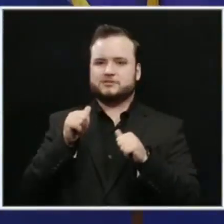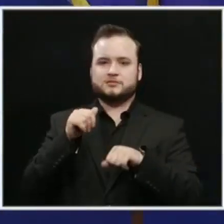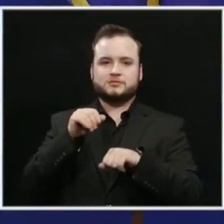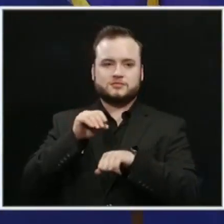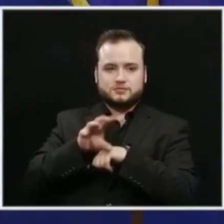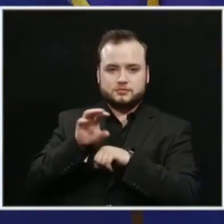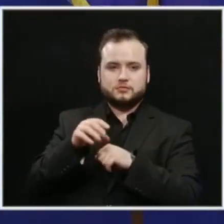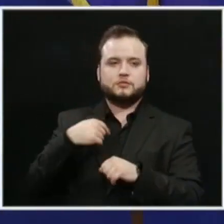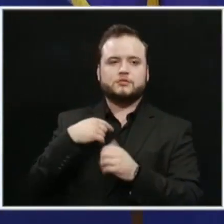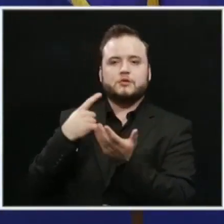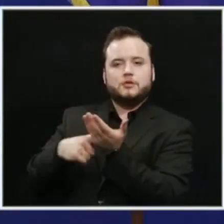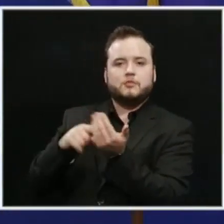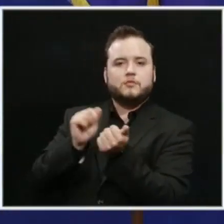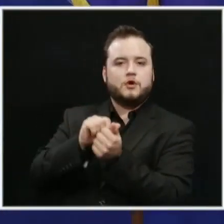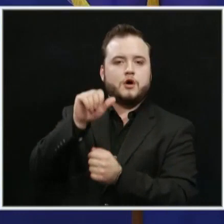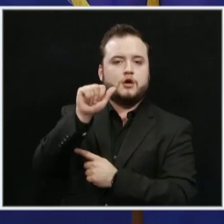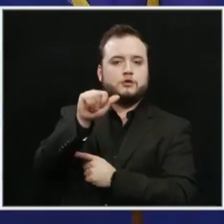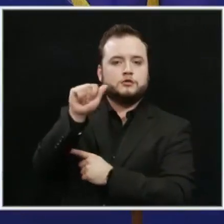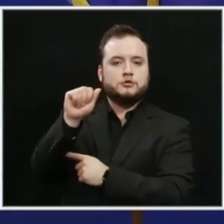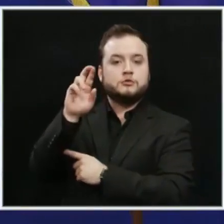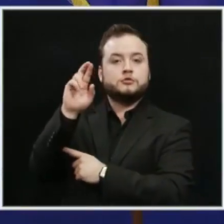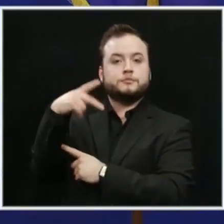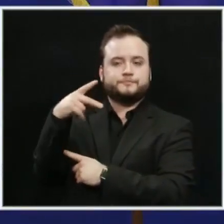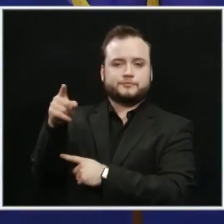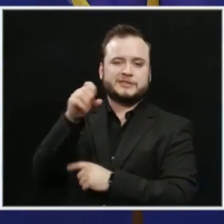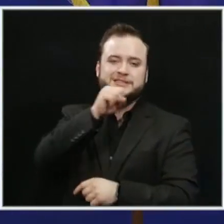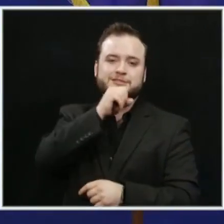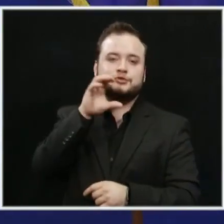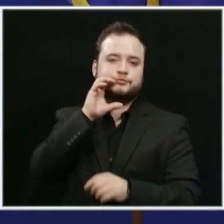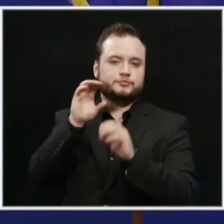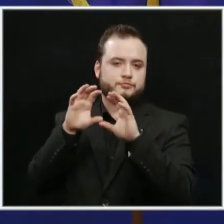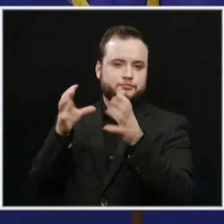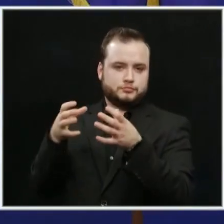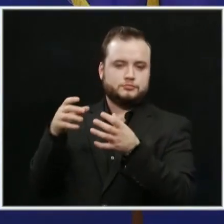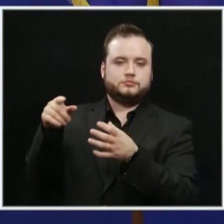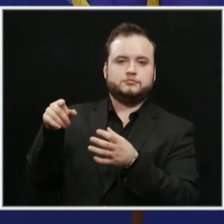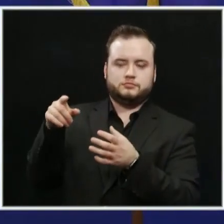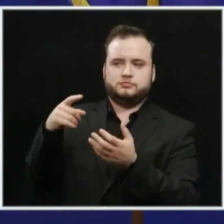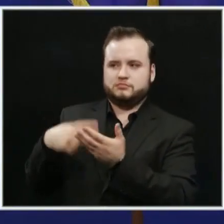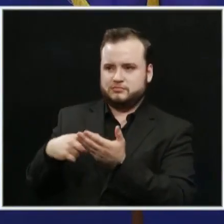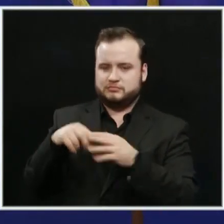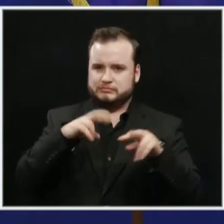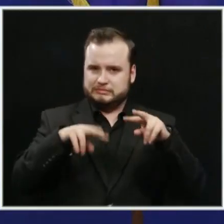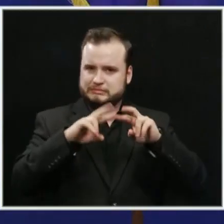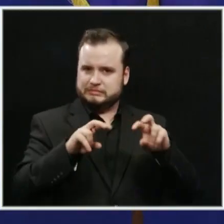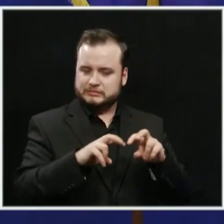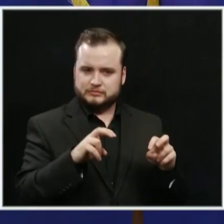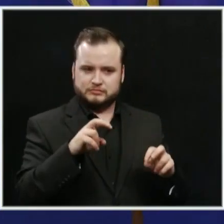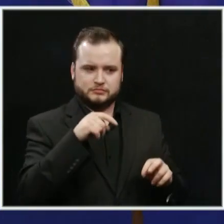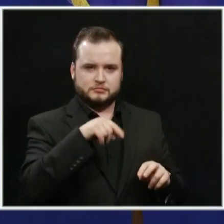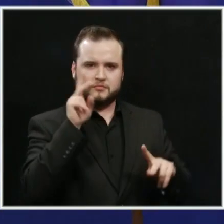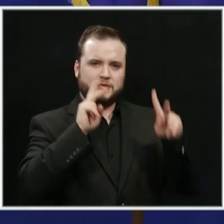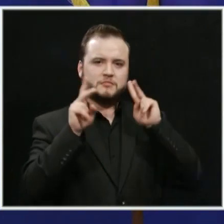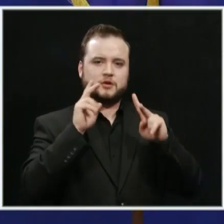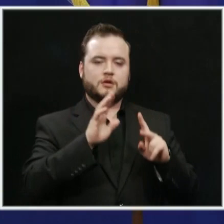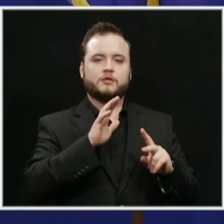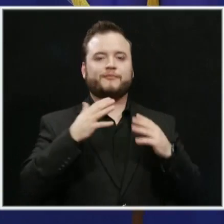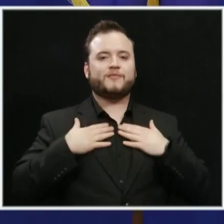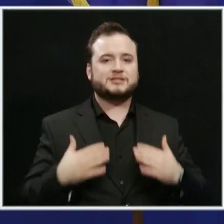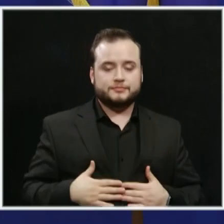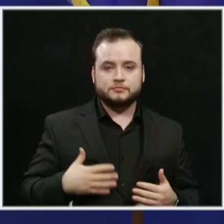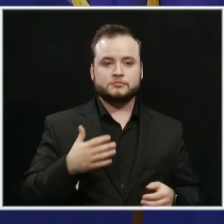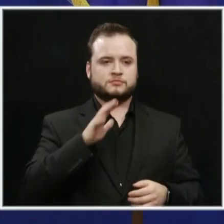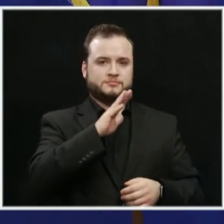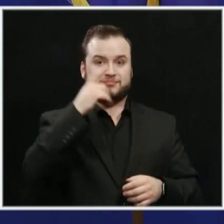seniors in the organization, of looking at the well-being of seniors, both physical well-being, financial well-being, and mental well-being.